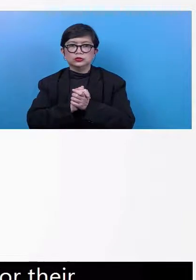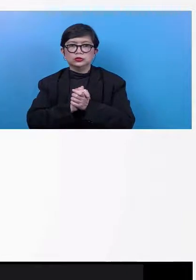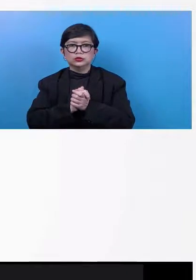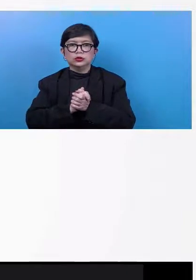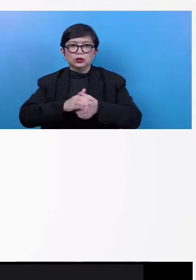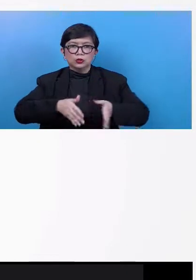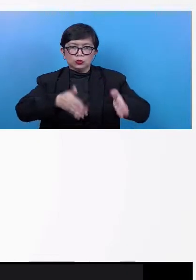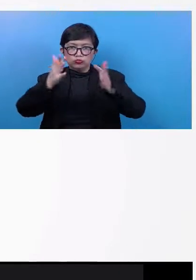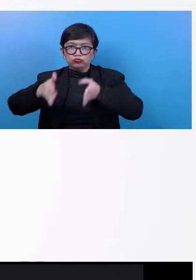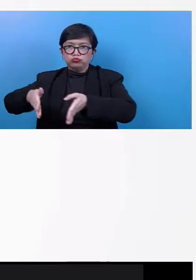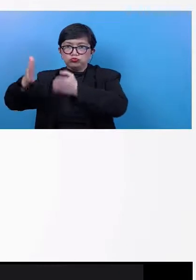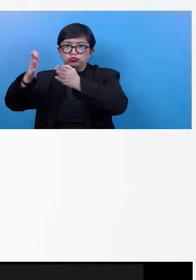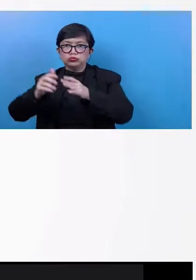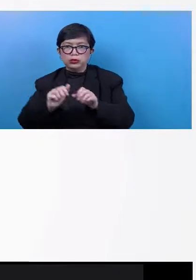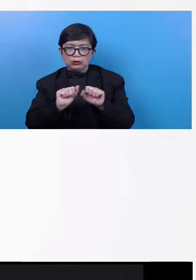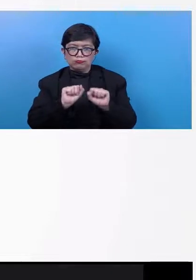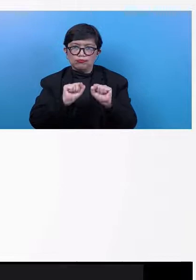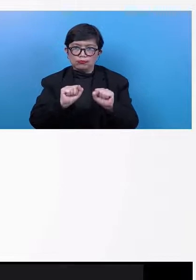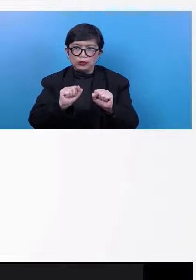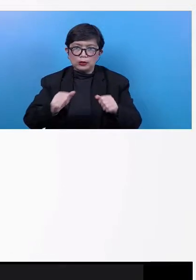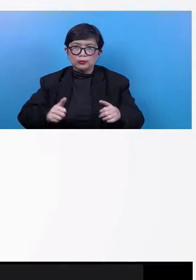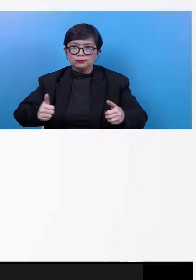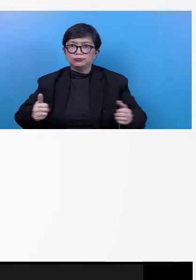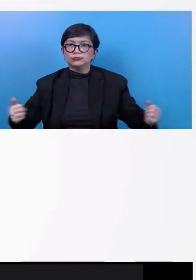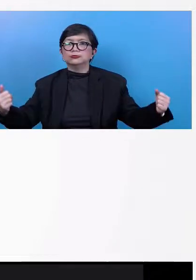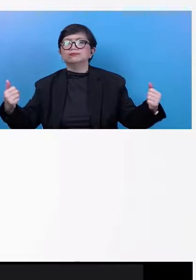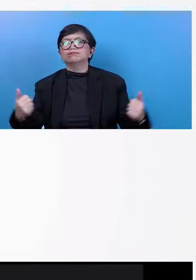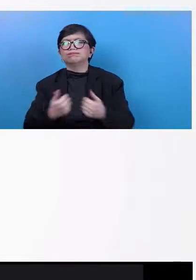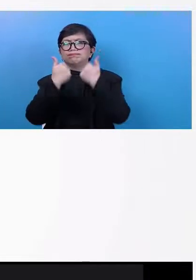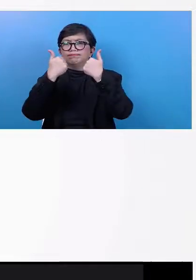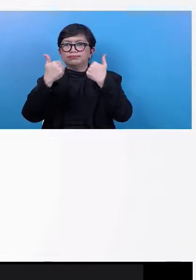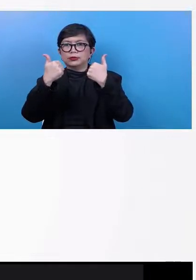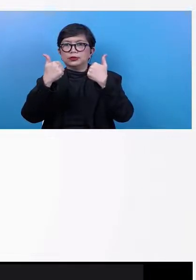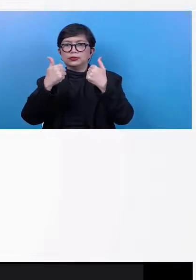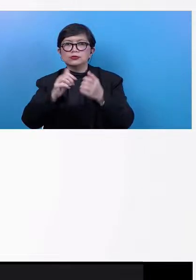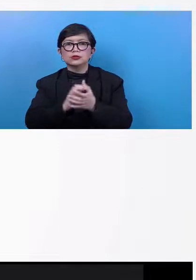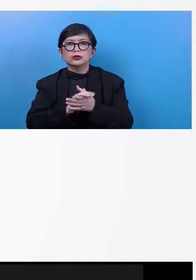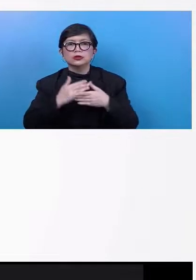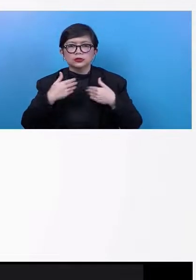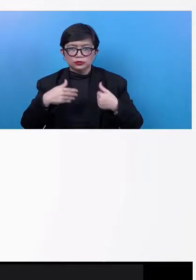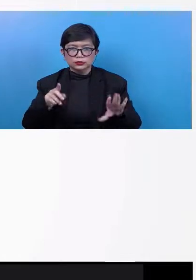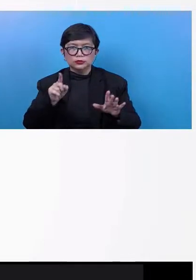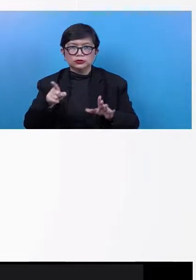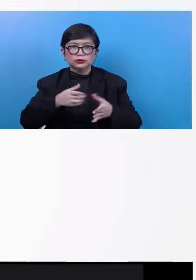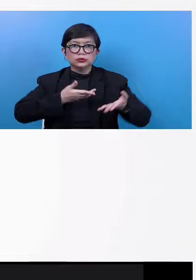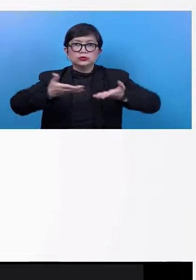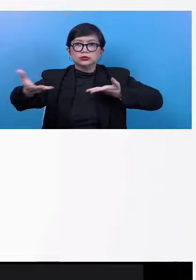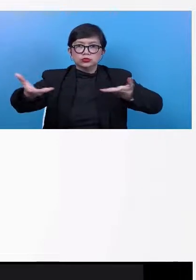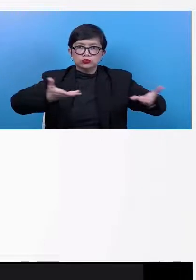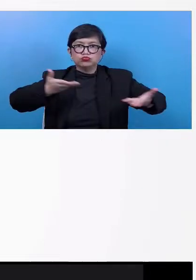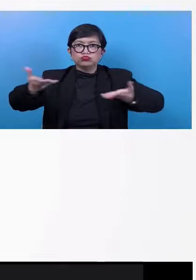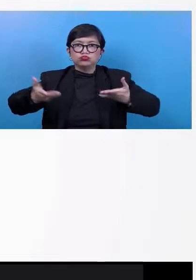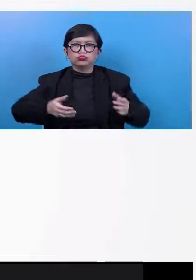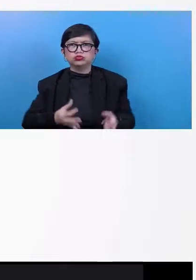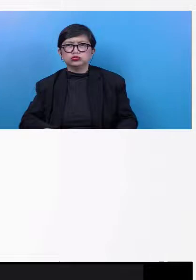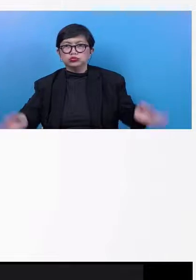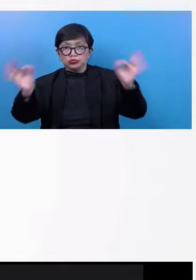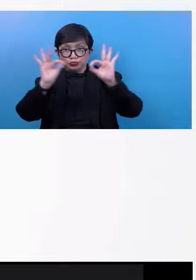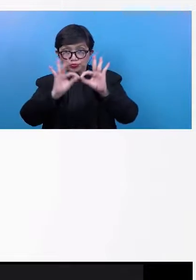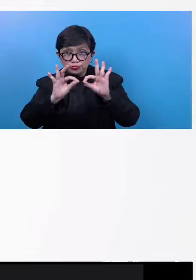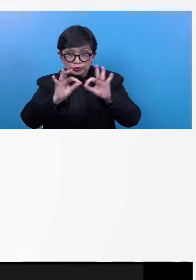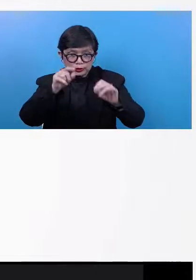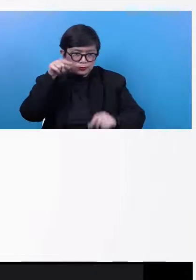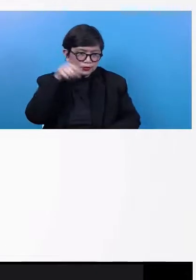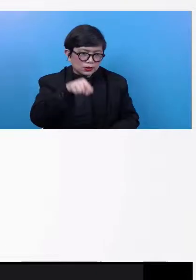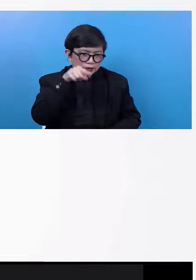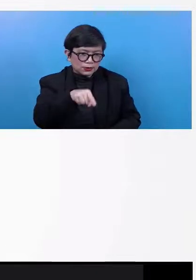clear, critical infrastructure provides essential services, excuse me, including potable